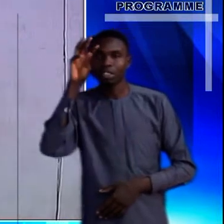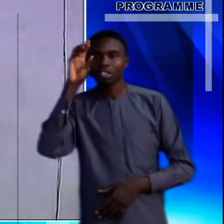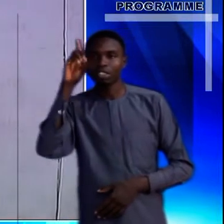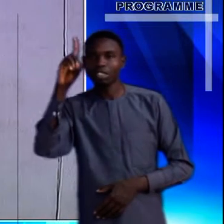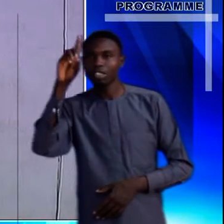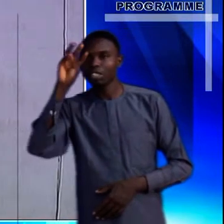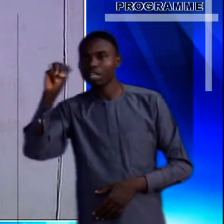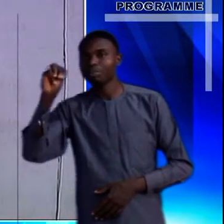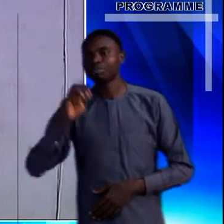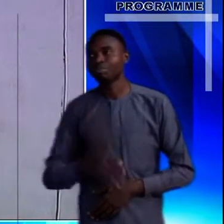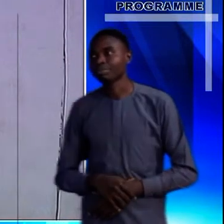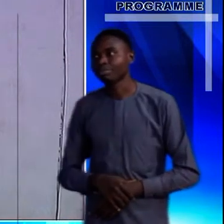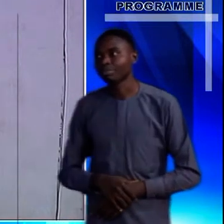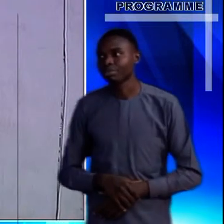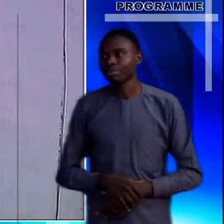dm.